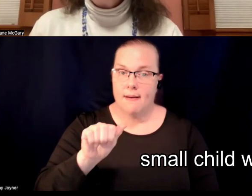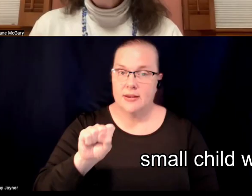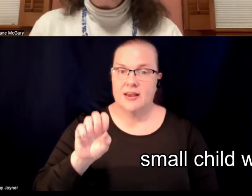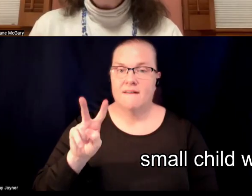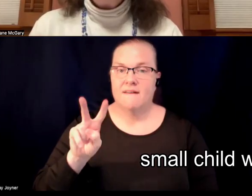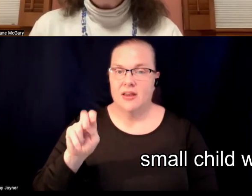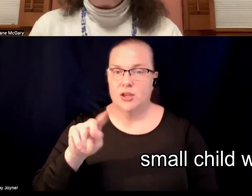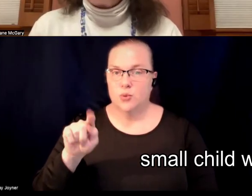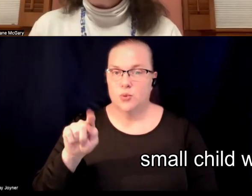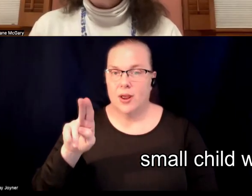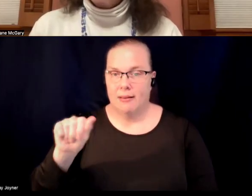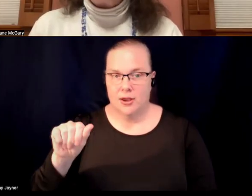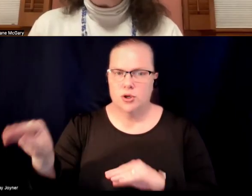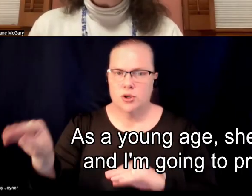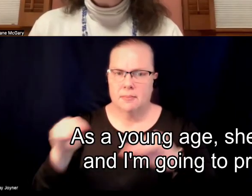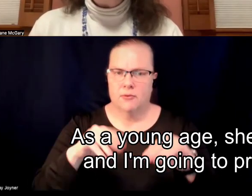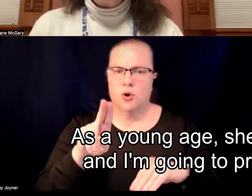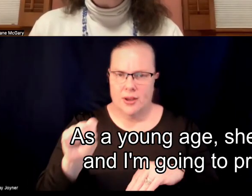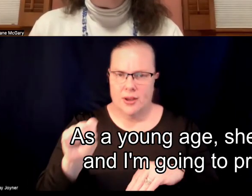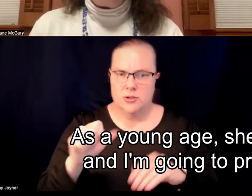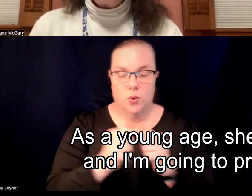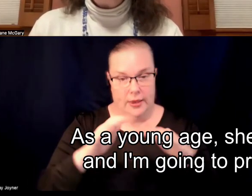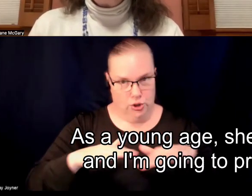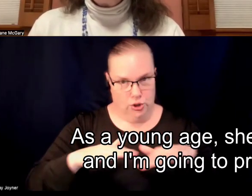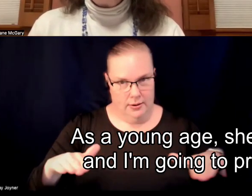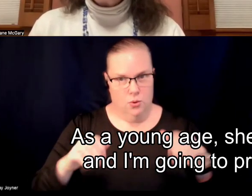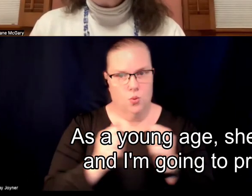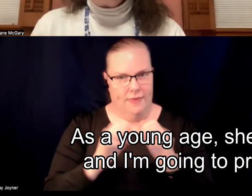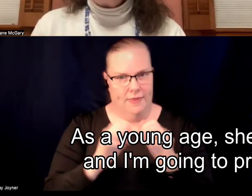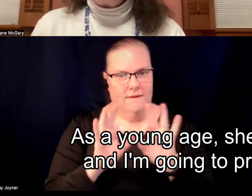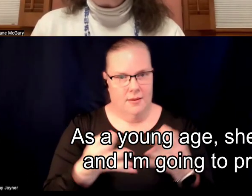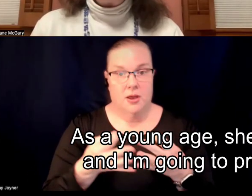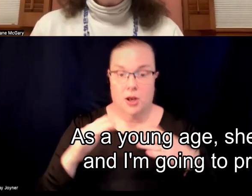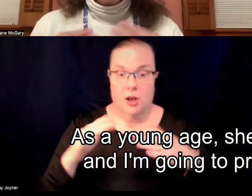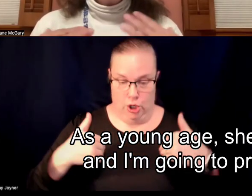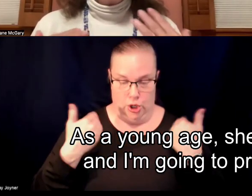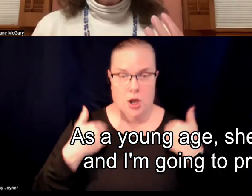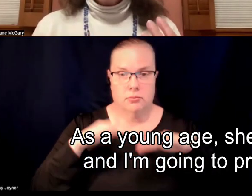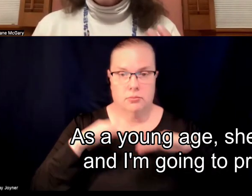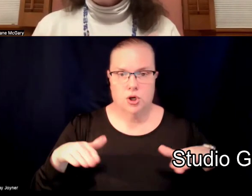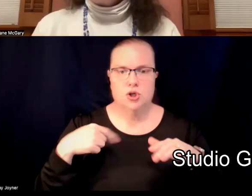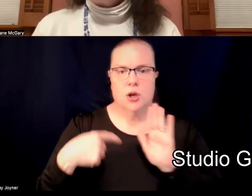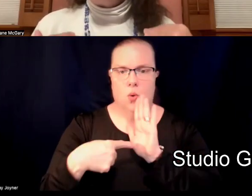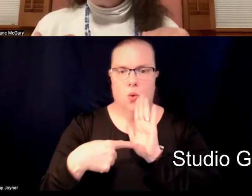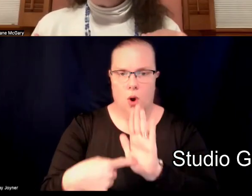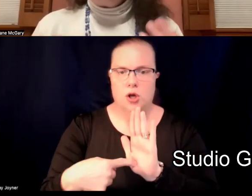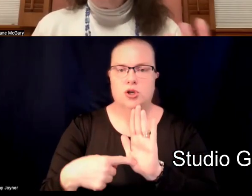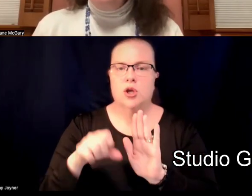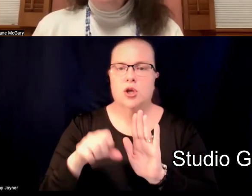States as a small child with her family. As a young age, she watched Spirited by, and I'm going to pronounce this wrong,